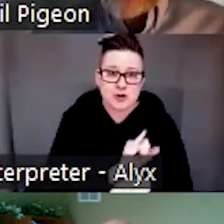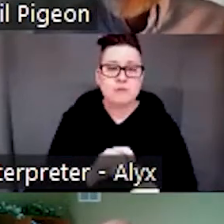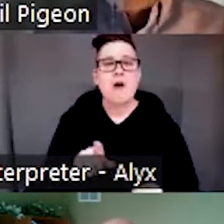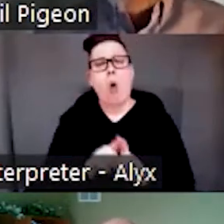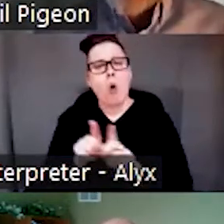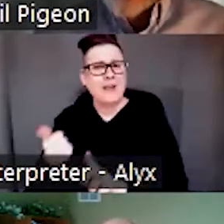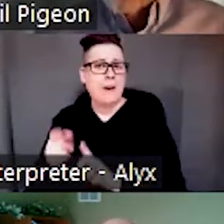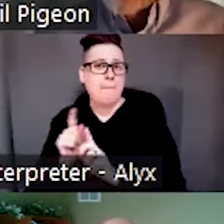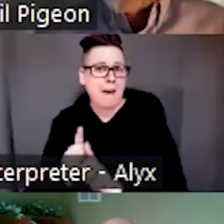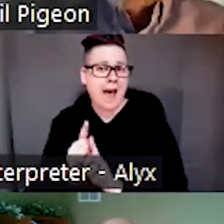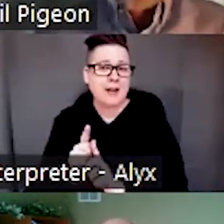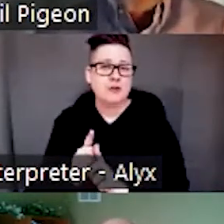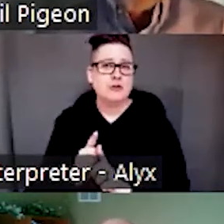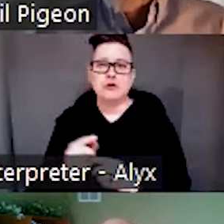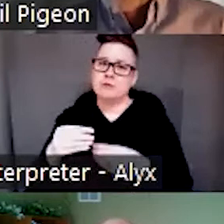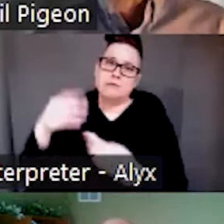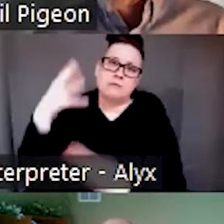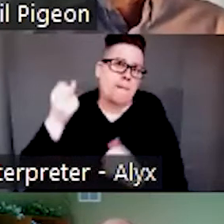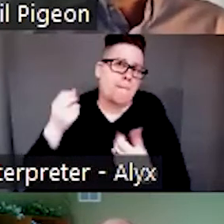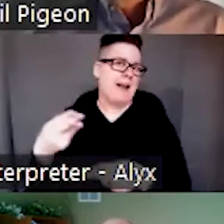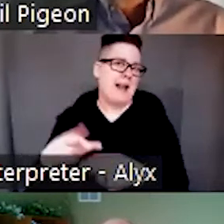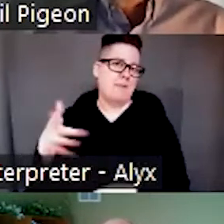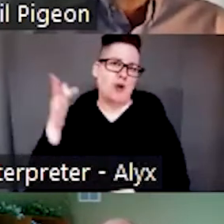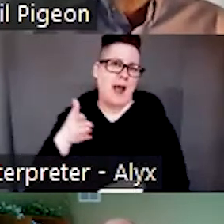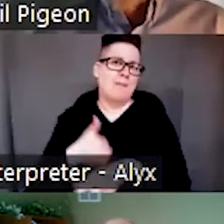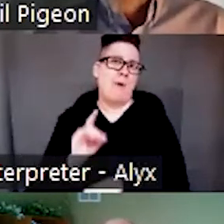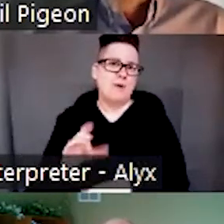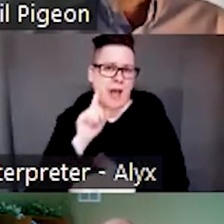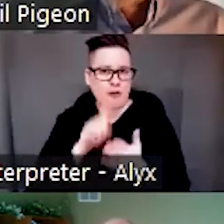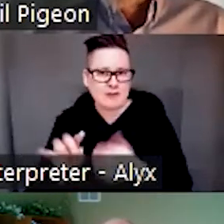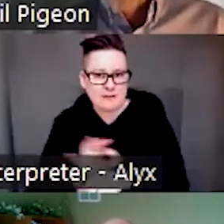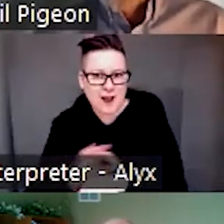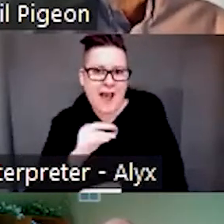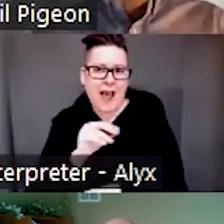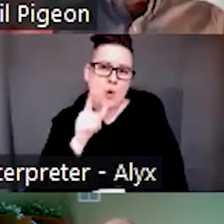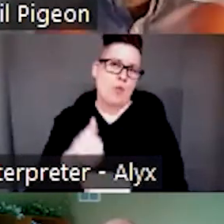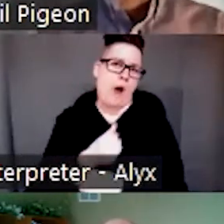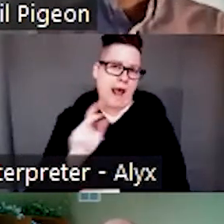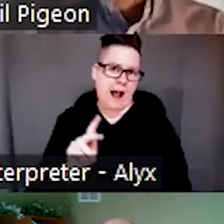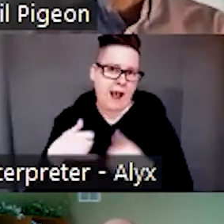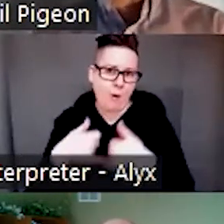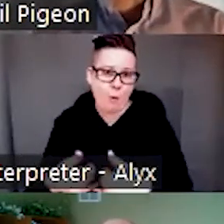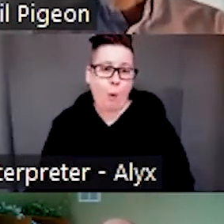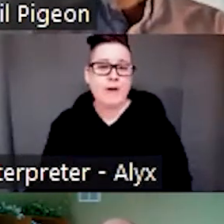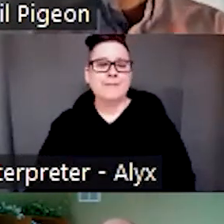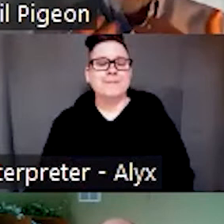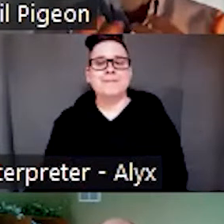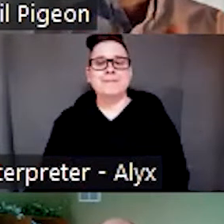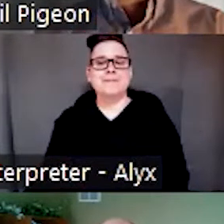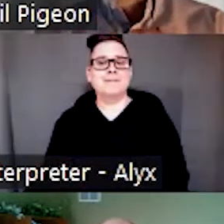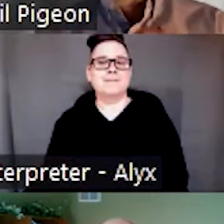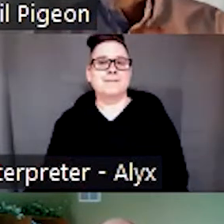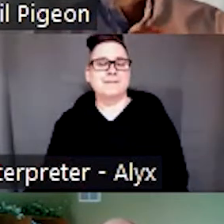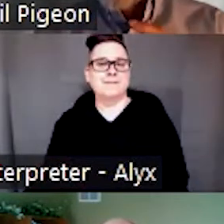a virtual who's who list of postdoctoral research fellows and K awardees. Finally, as one of the scores